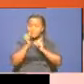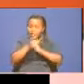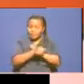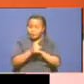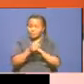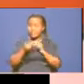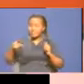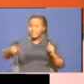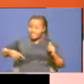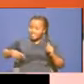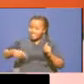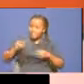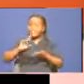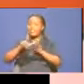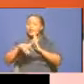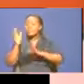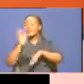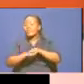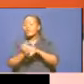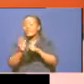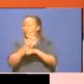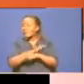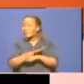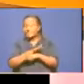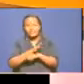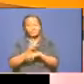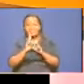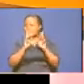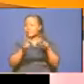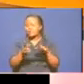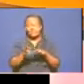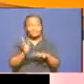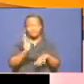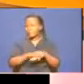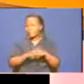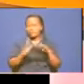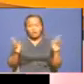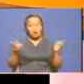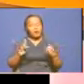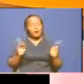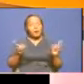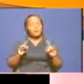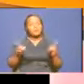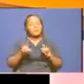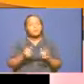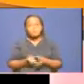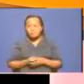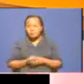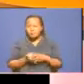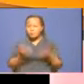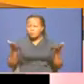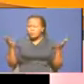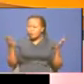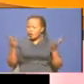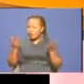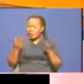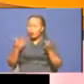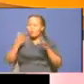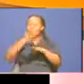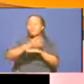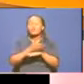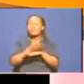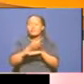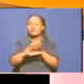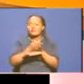was not good. Okay. Yes. All right. So it was prudent to suspend it. Now, in terms of post-surgery care,